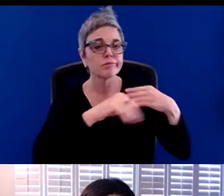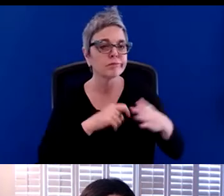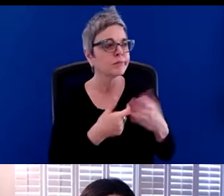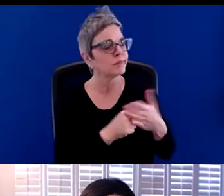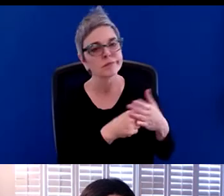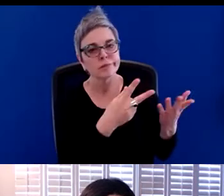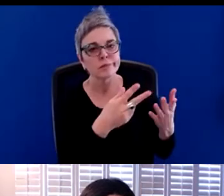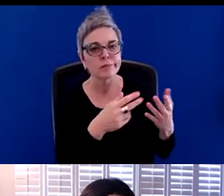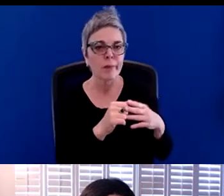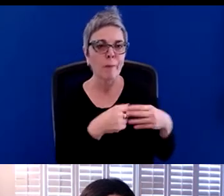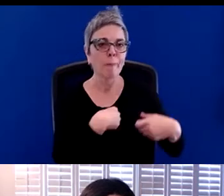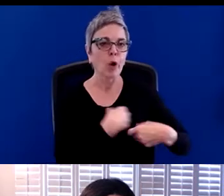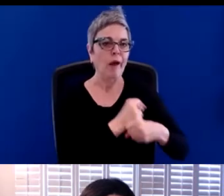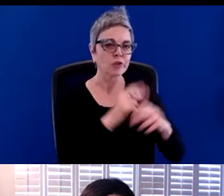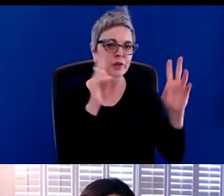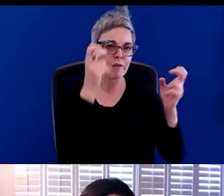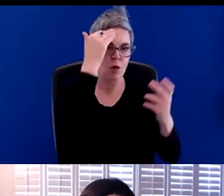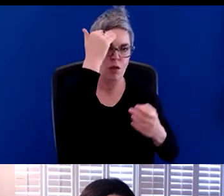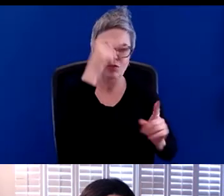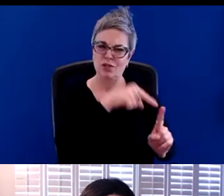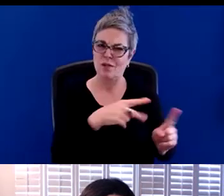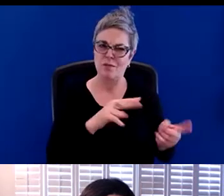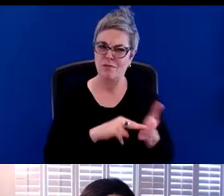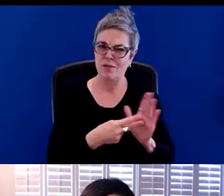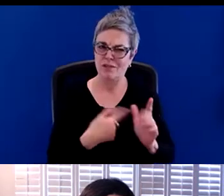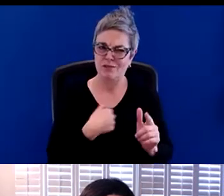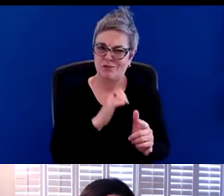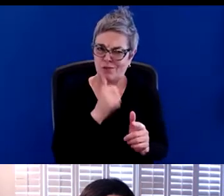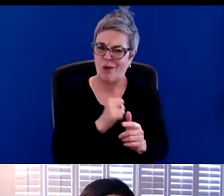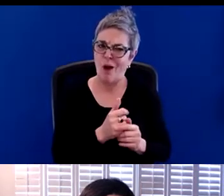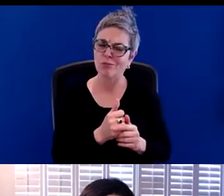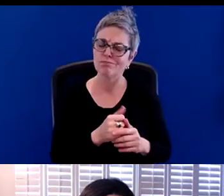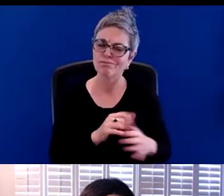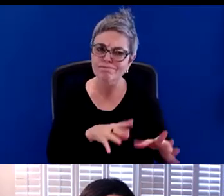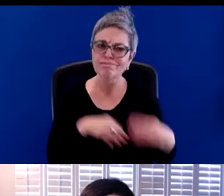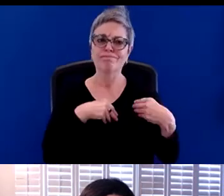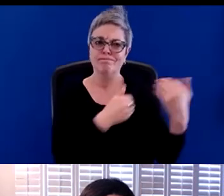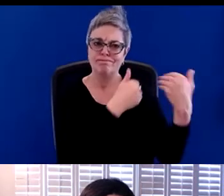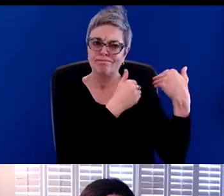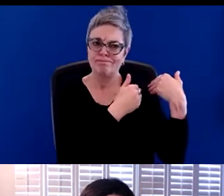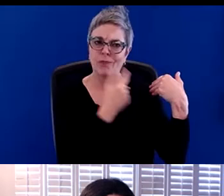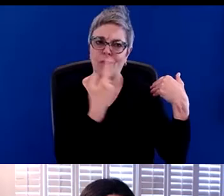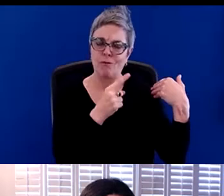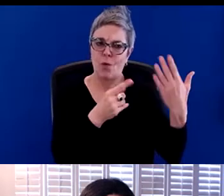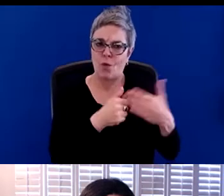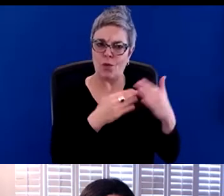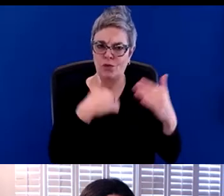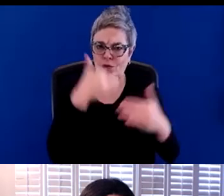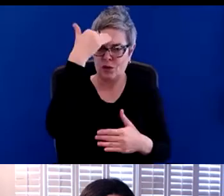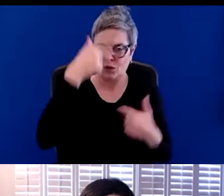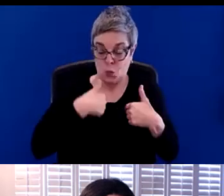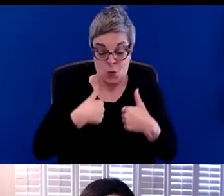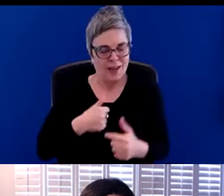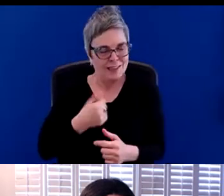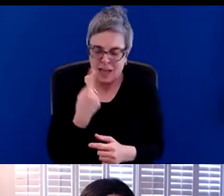we're doing a disservice to how knowledge is formed. So I see my space as constantly critiquing methodology, and I have to get to the next